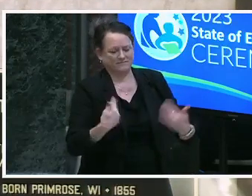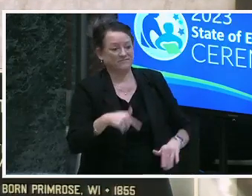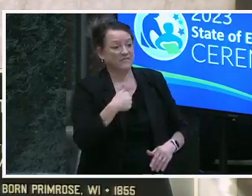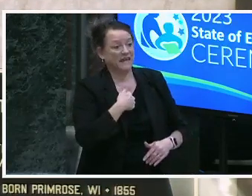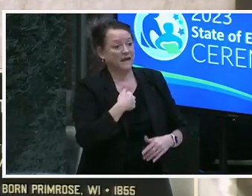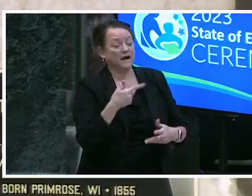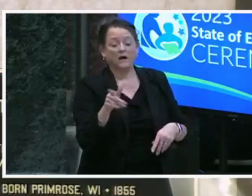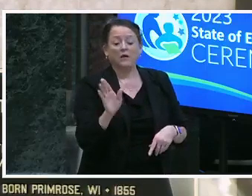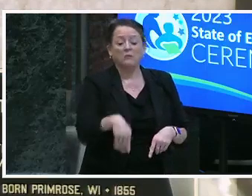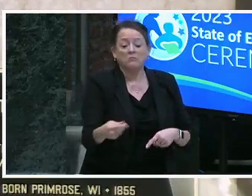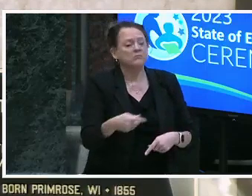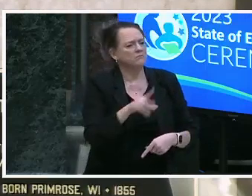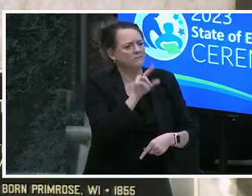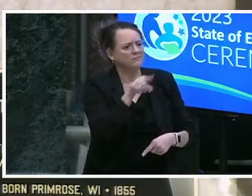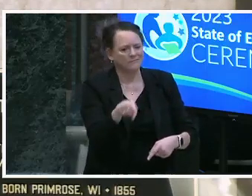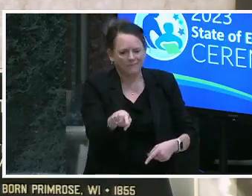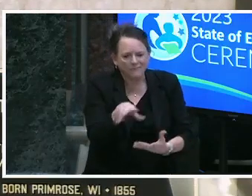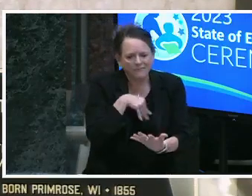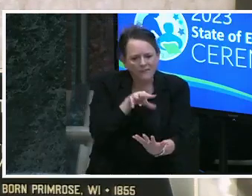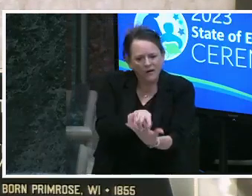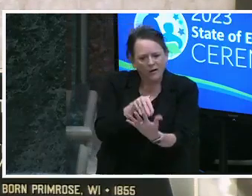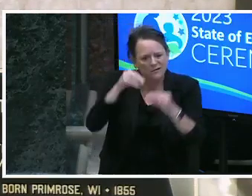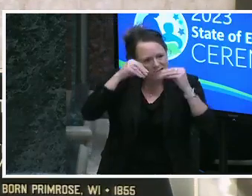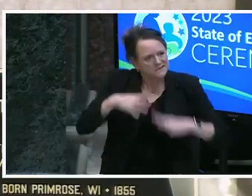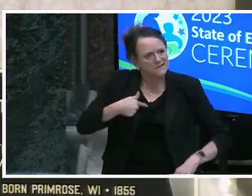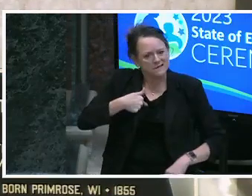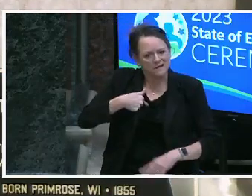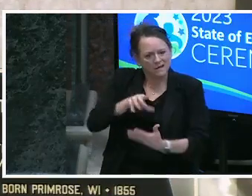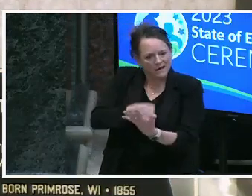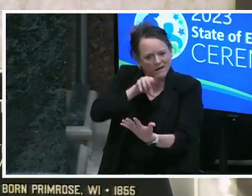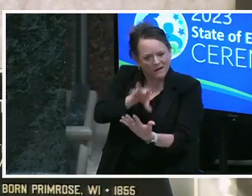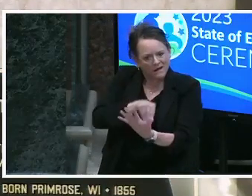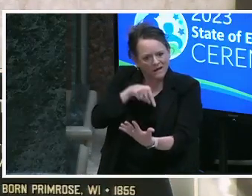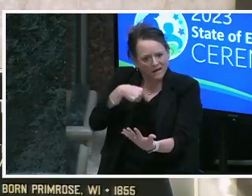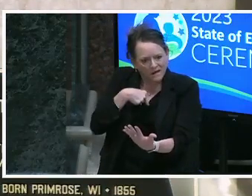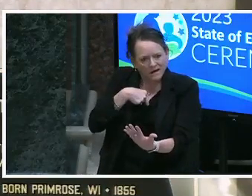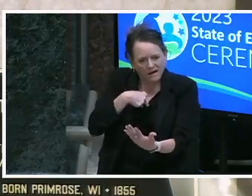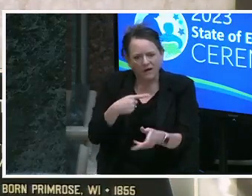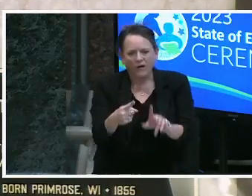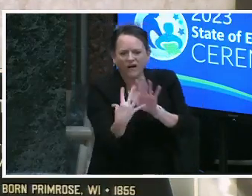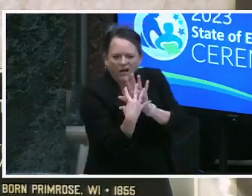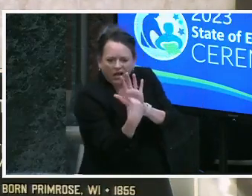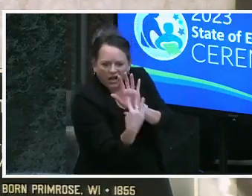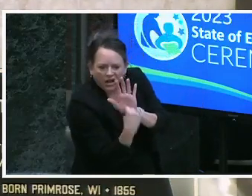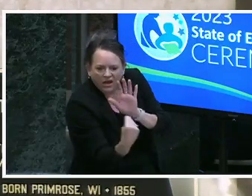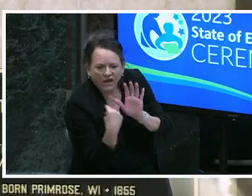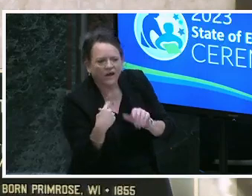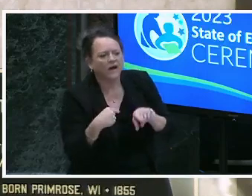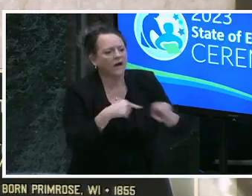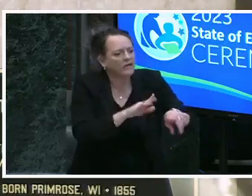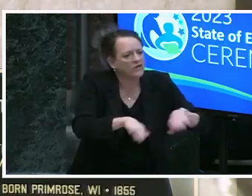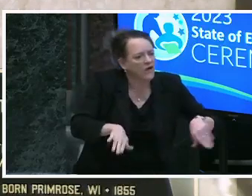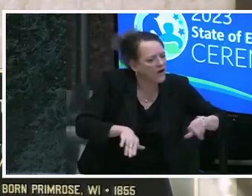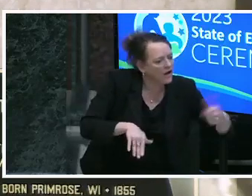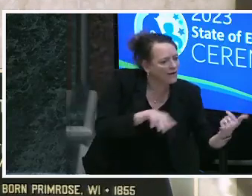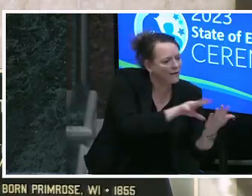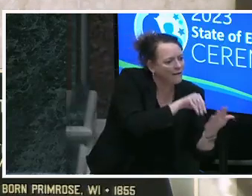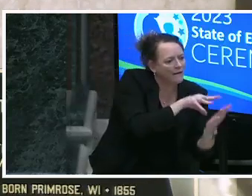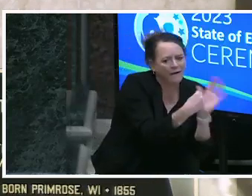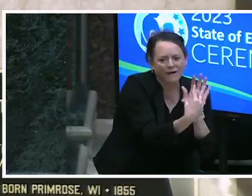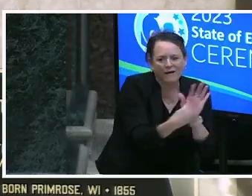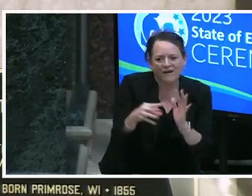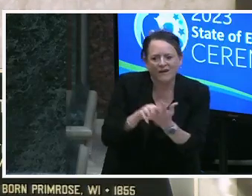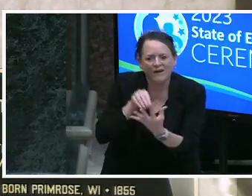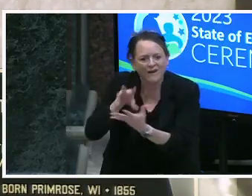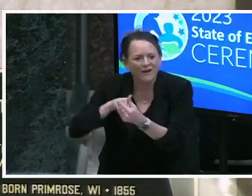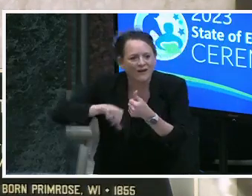they are learning and the lessons and can-do attitude and joy that they teach us every day. These